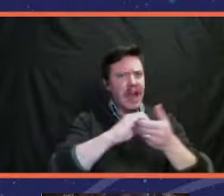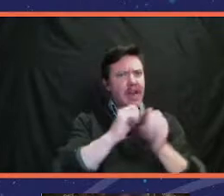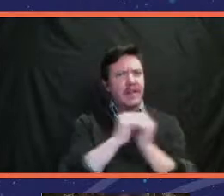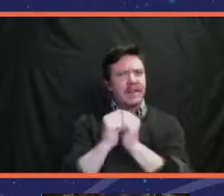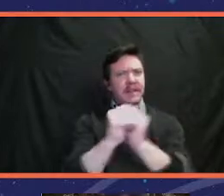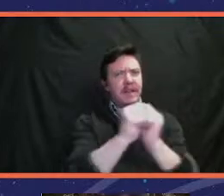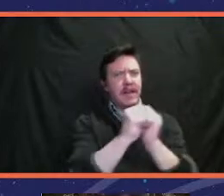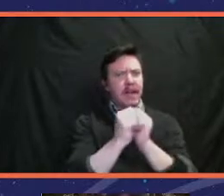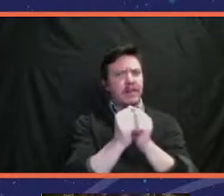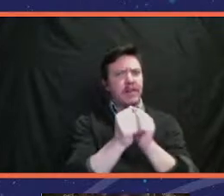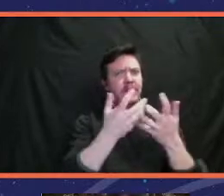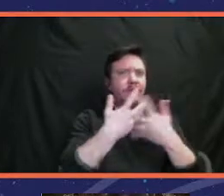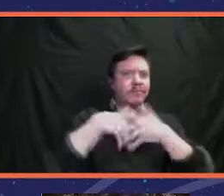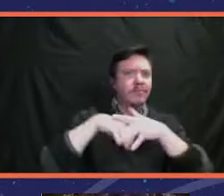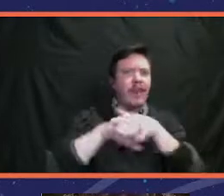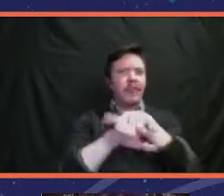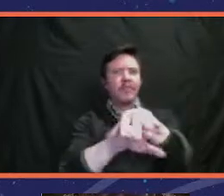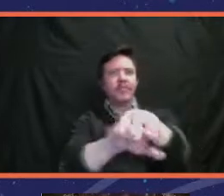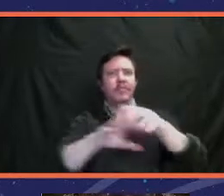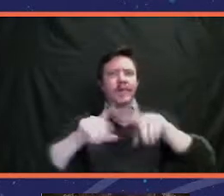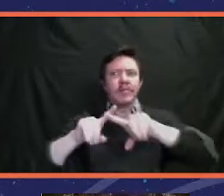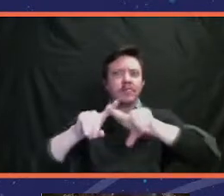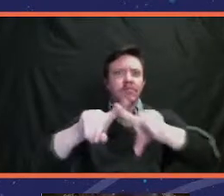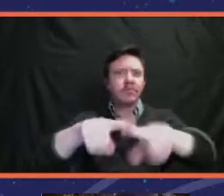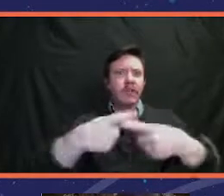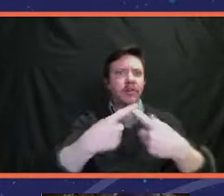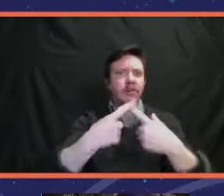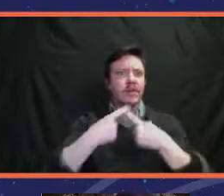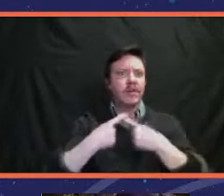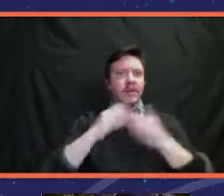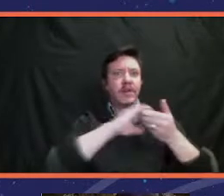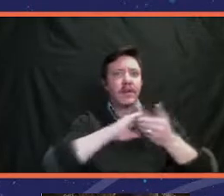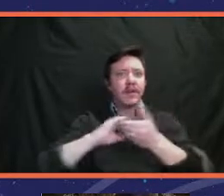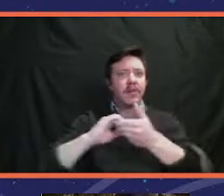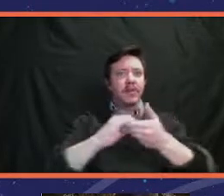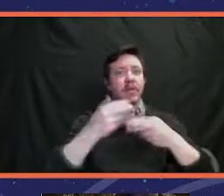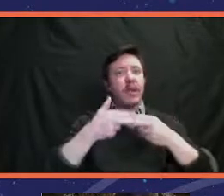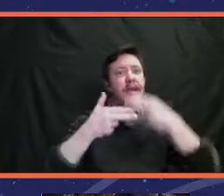interdependent solidarity moving forward. Next slide.